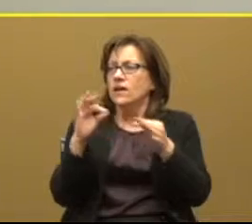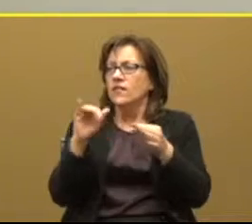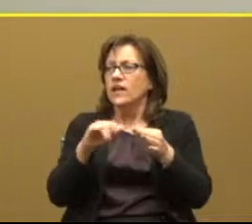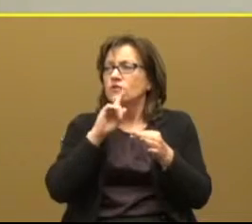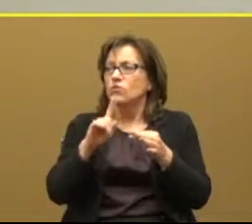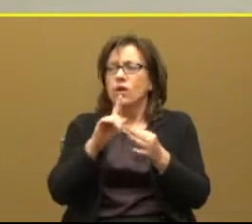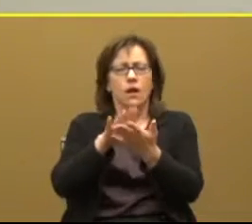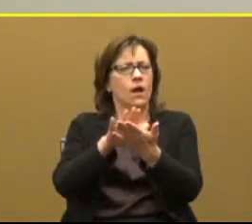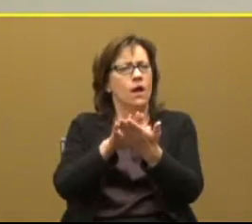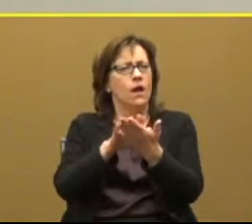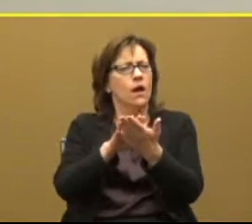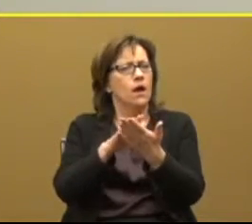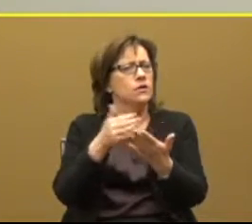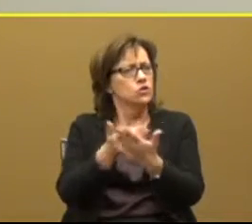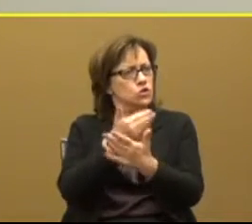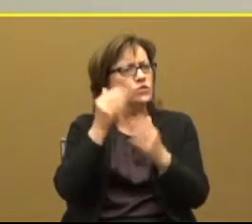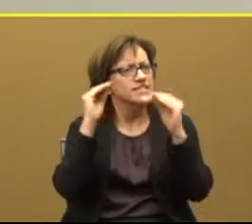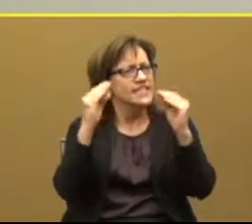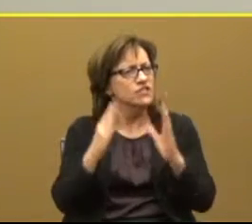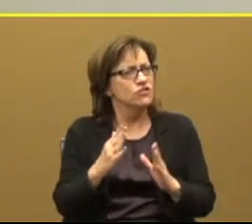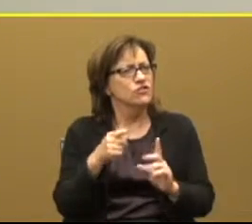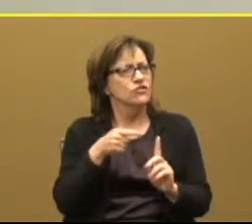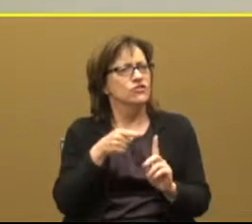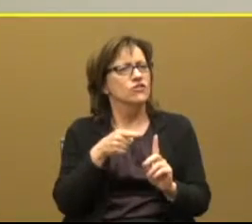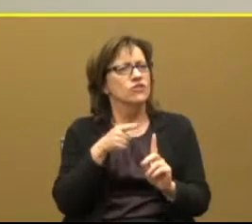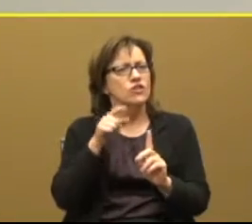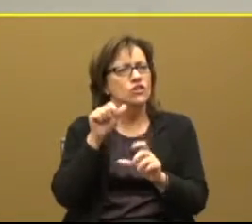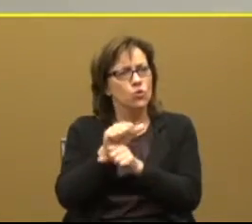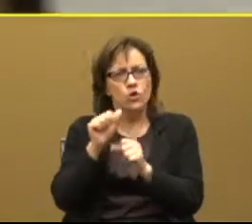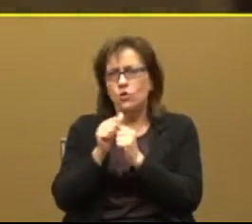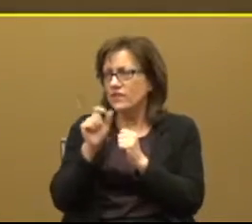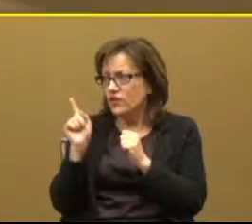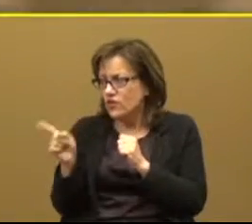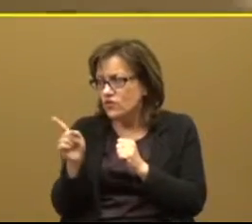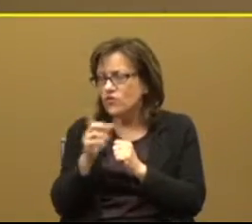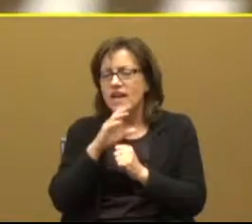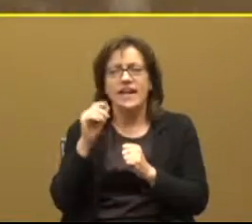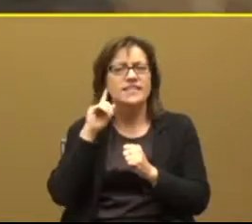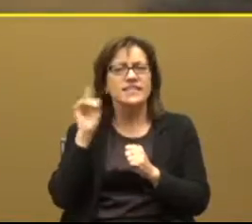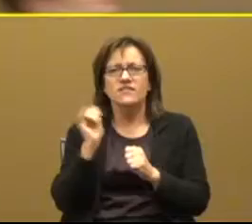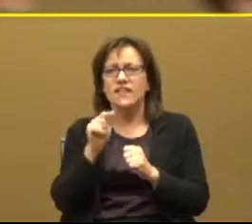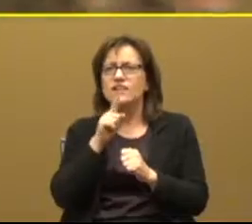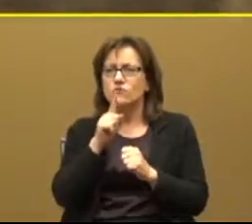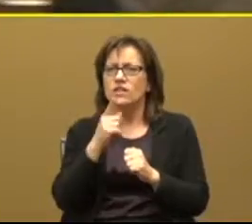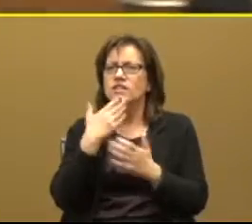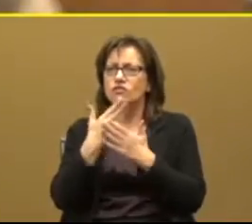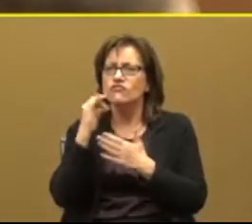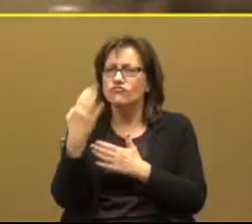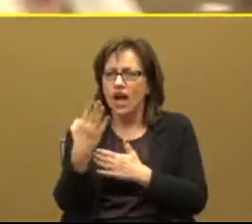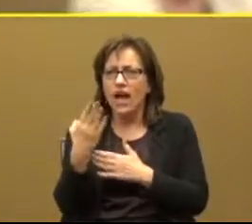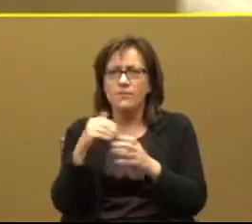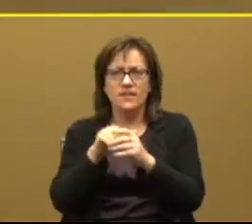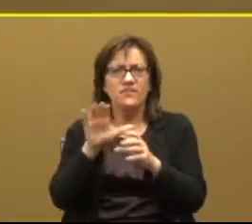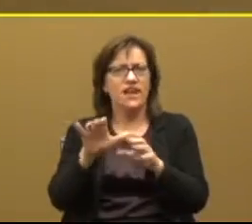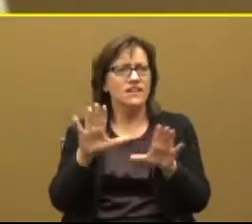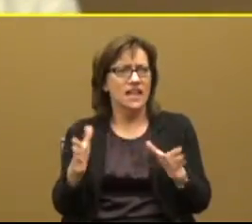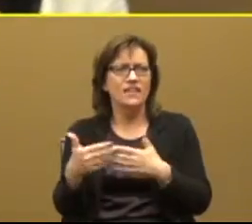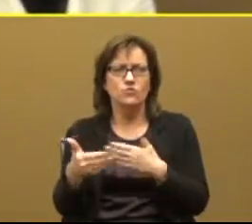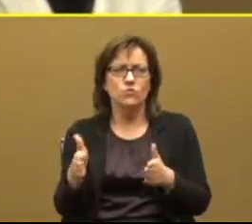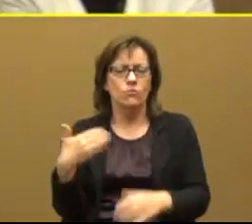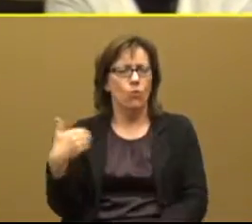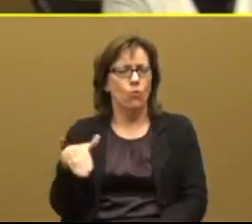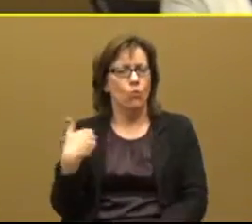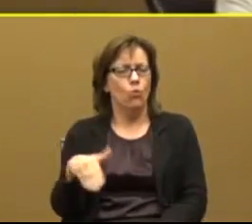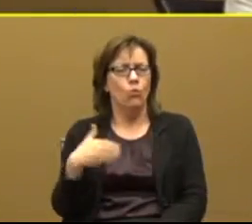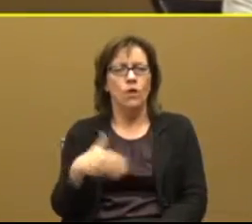was really kudos to that new teacher to work with you and it sounds like you do a really good job in that classroom. I know as